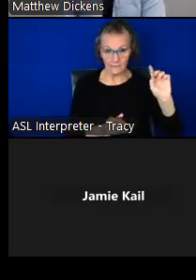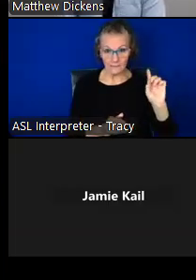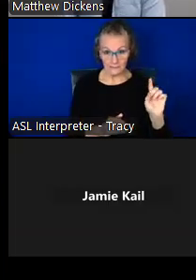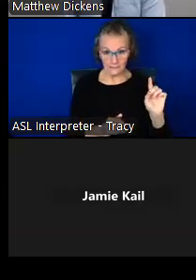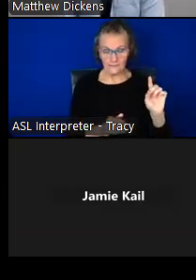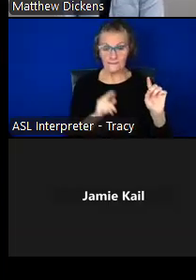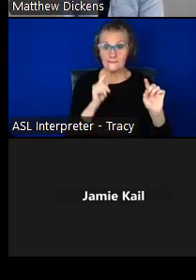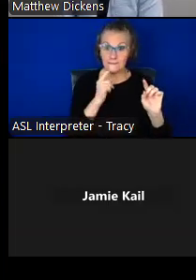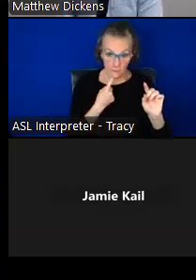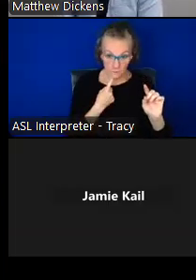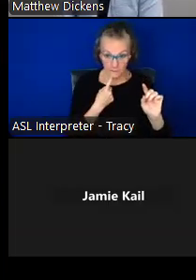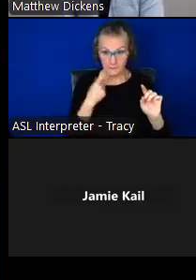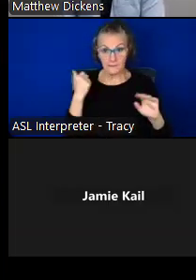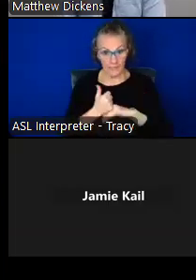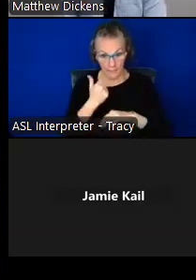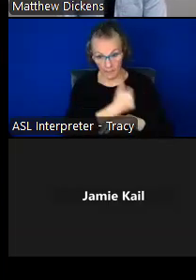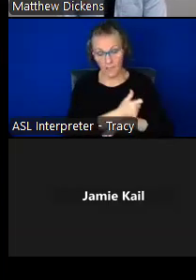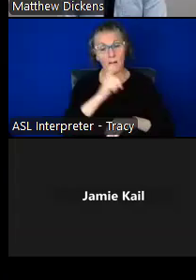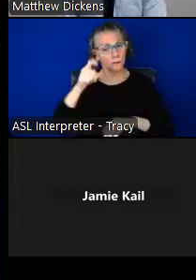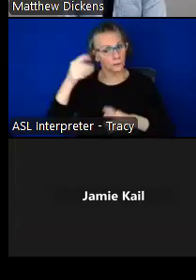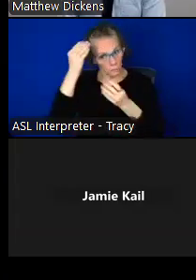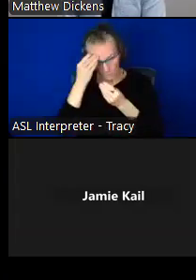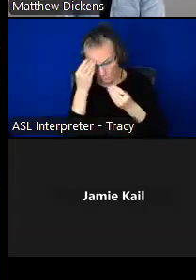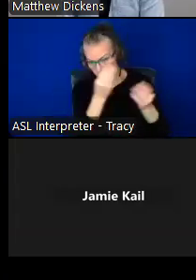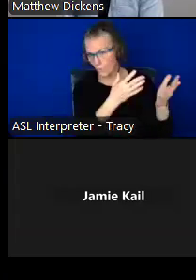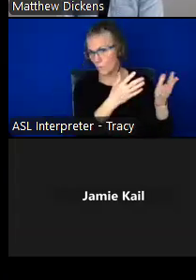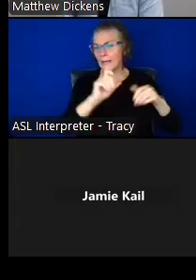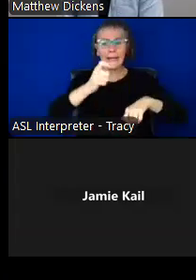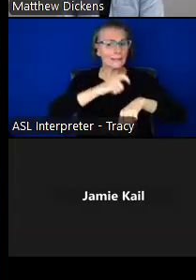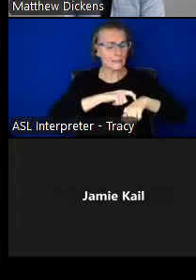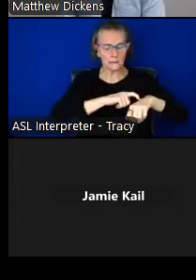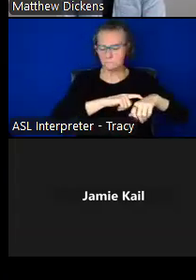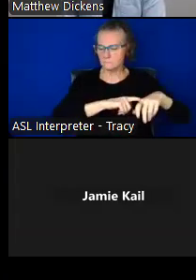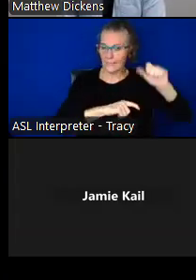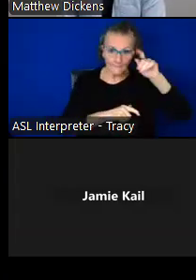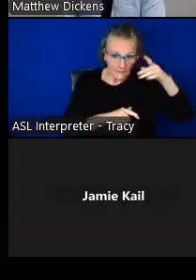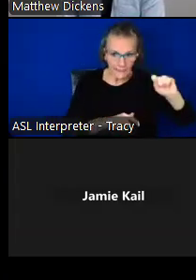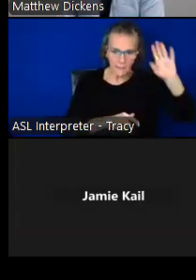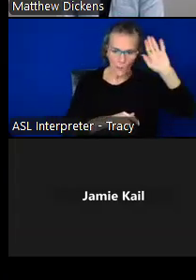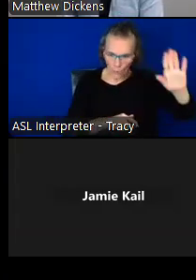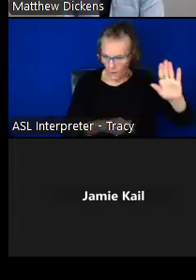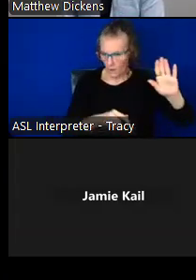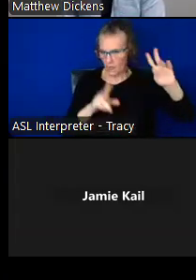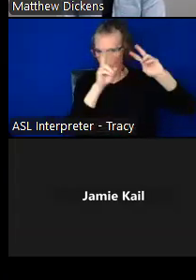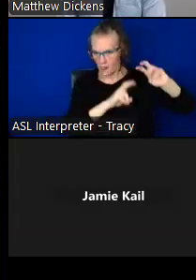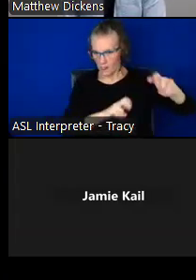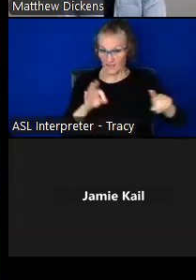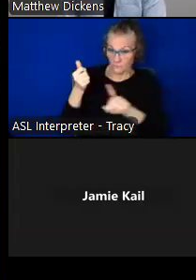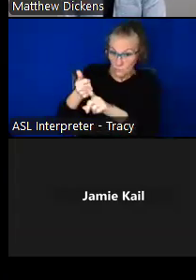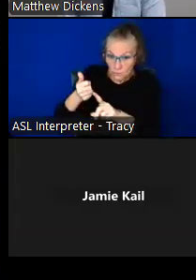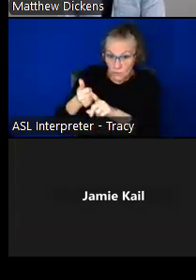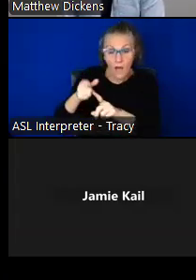are serious allegations and they should be reported at any time to APS. So if you or someone you